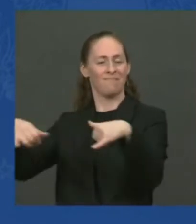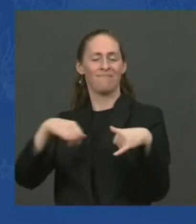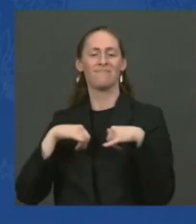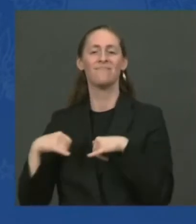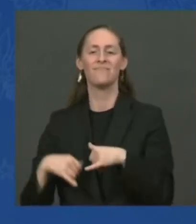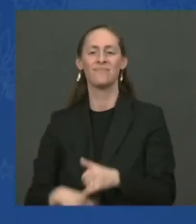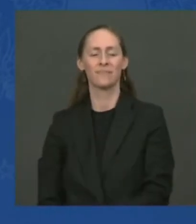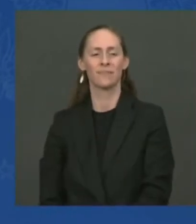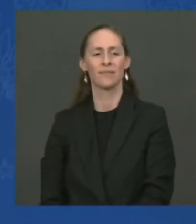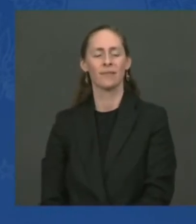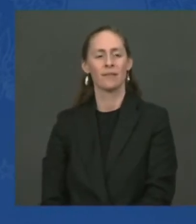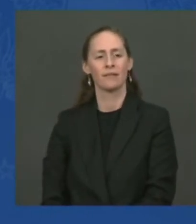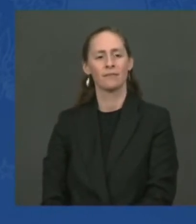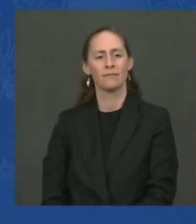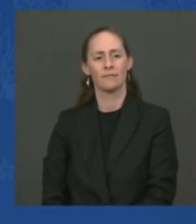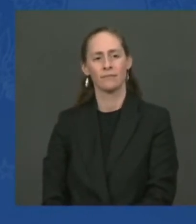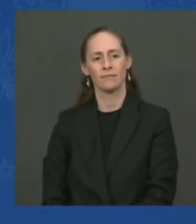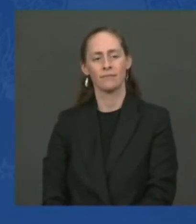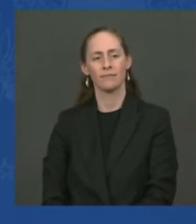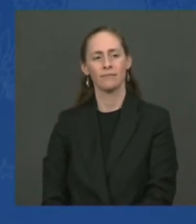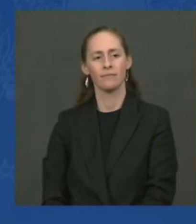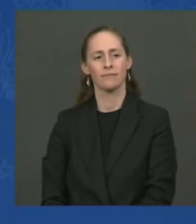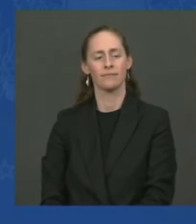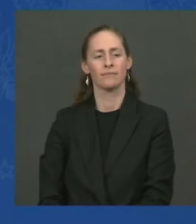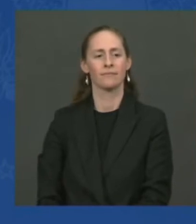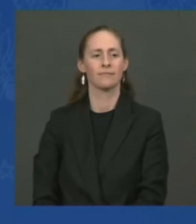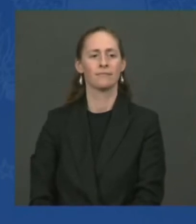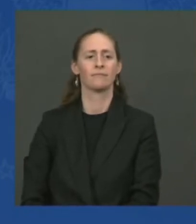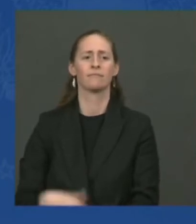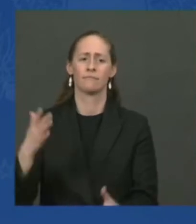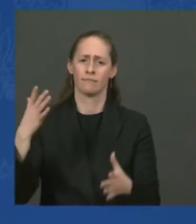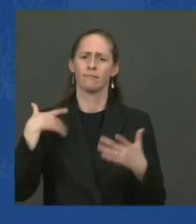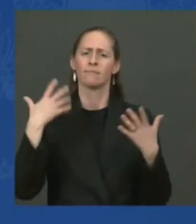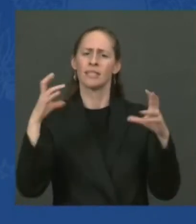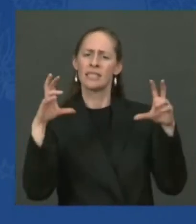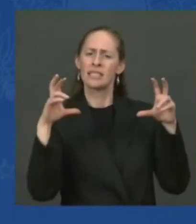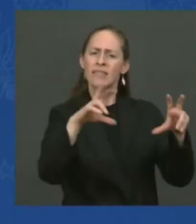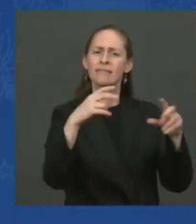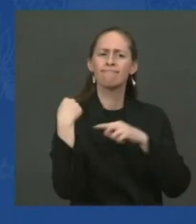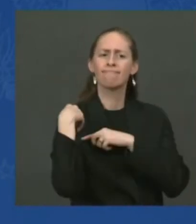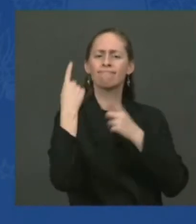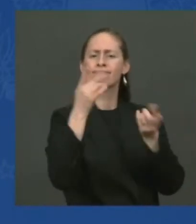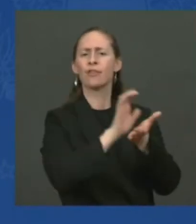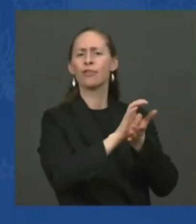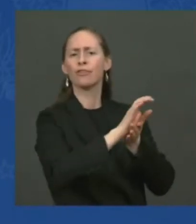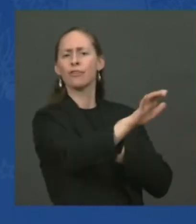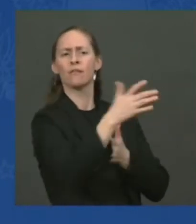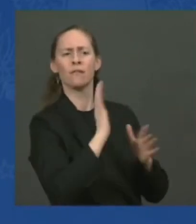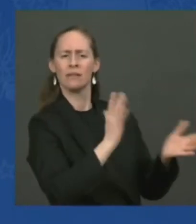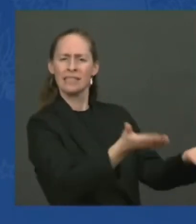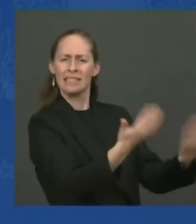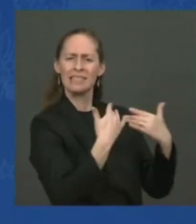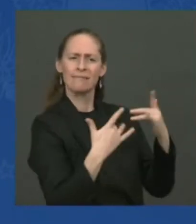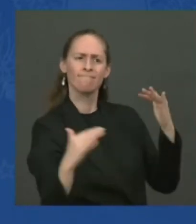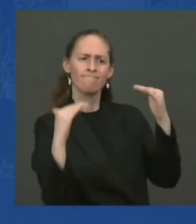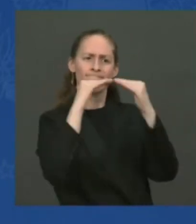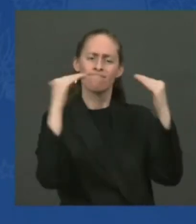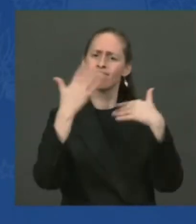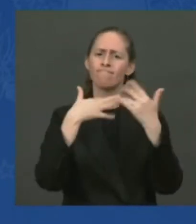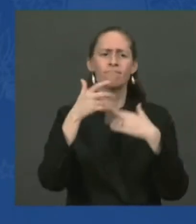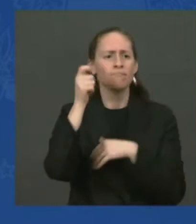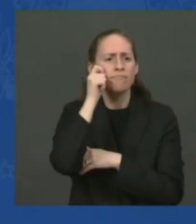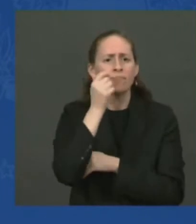It invests in historically disadvantaged communities, creating jobs and opportunities for people of every race, gender, and